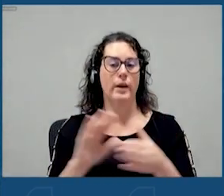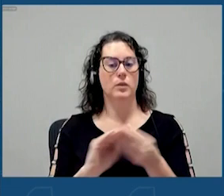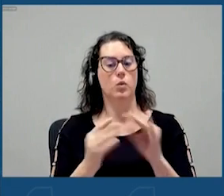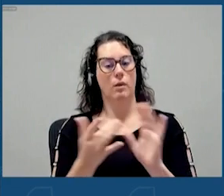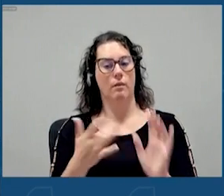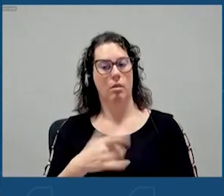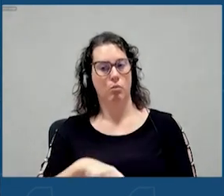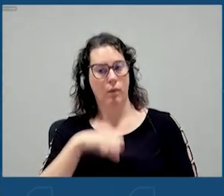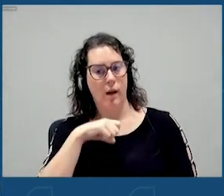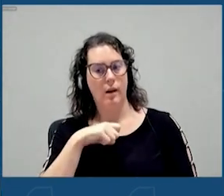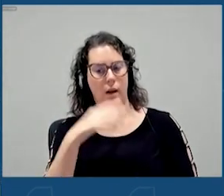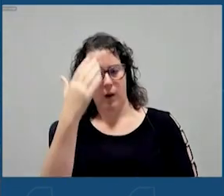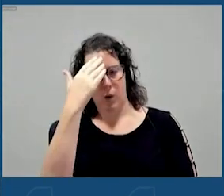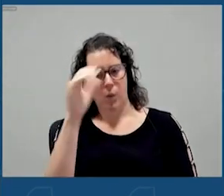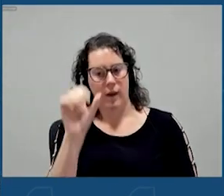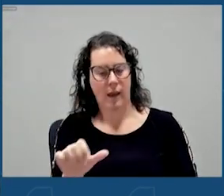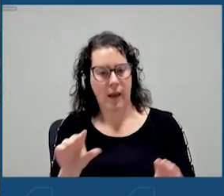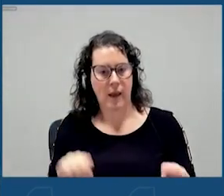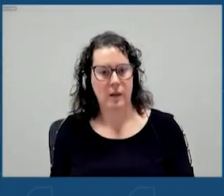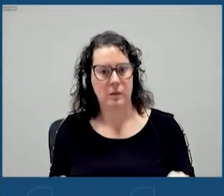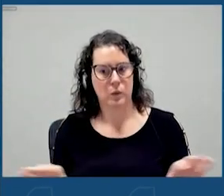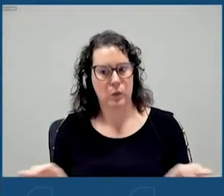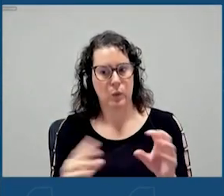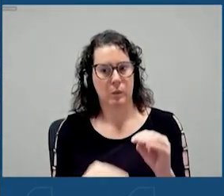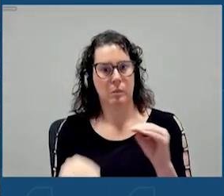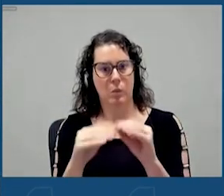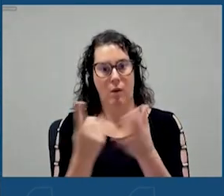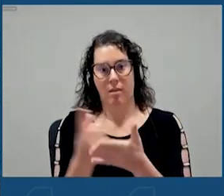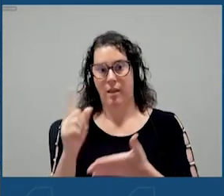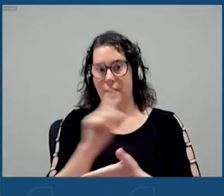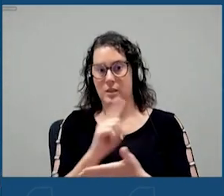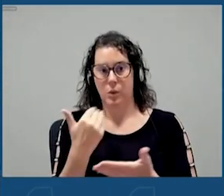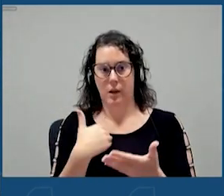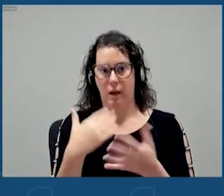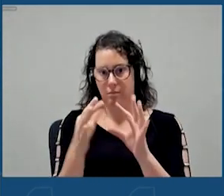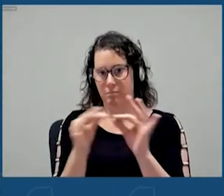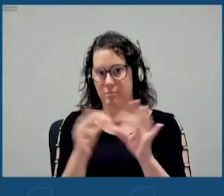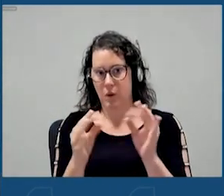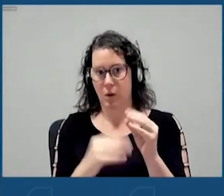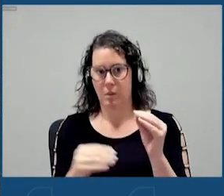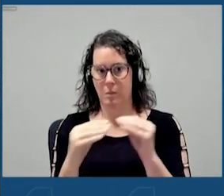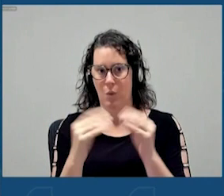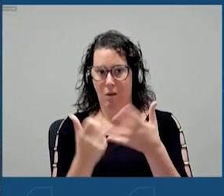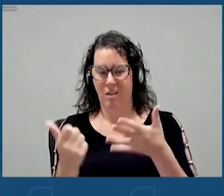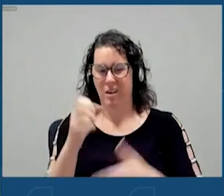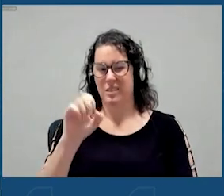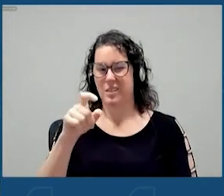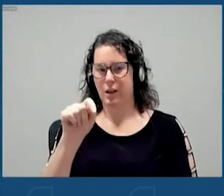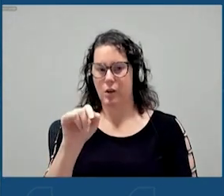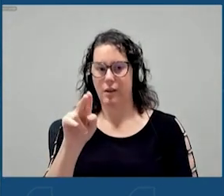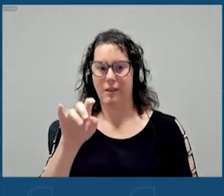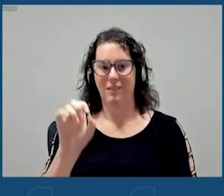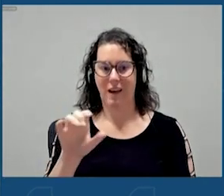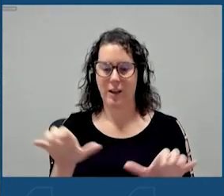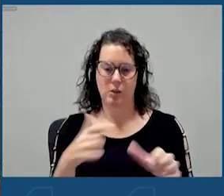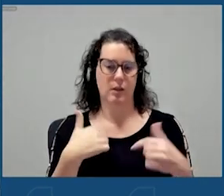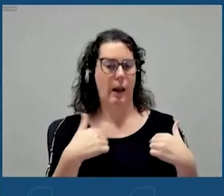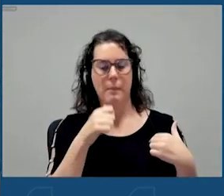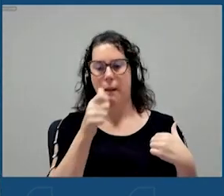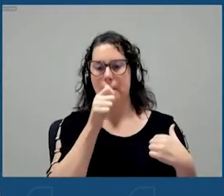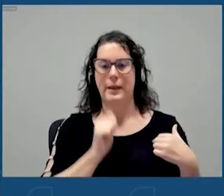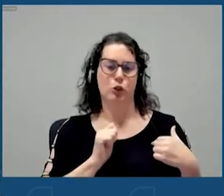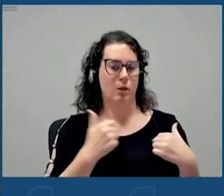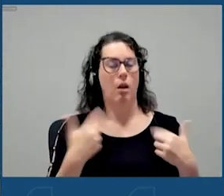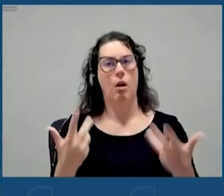know we can do more. And last week I outlined a number of executive actions because I'm impatient, those who know me. I don't want to wait.